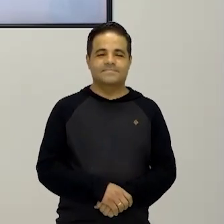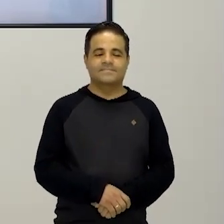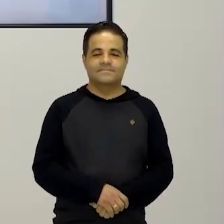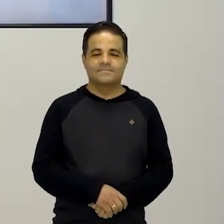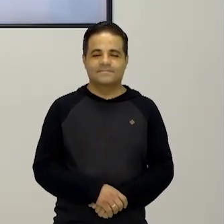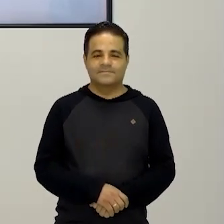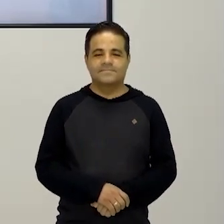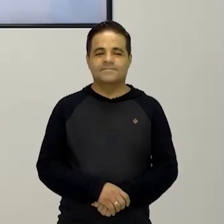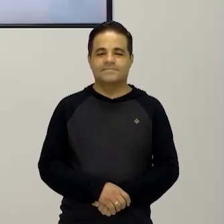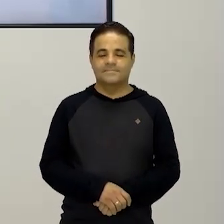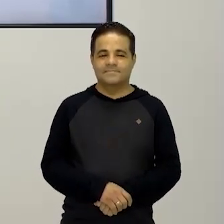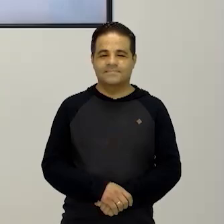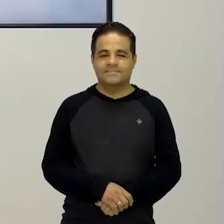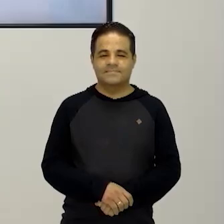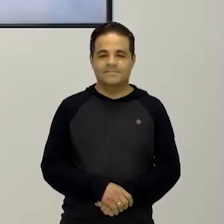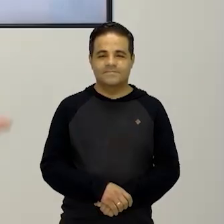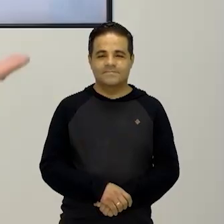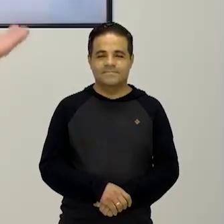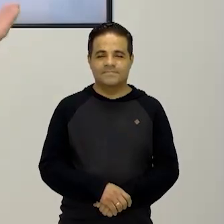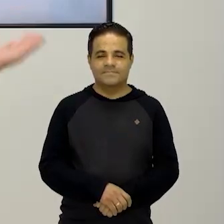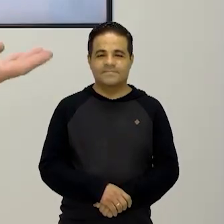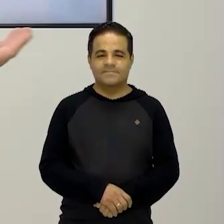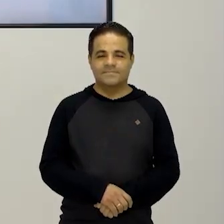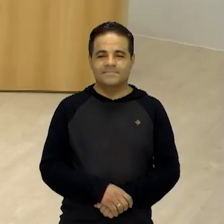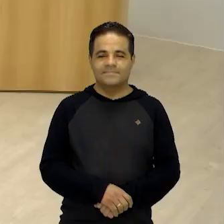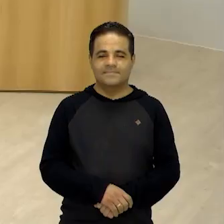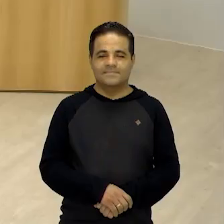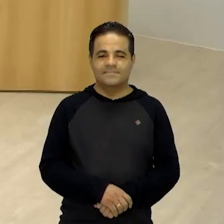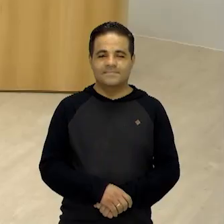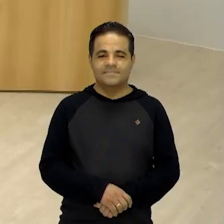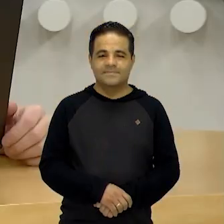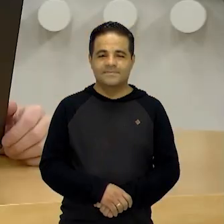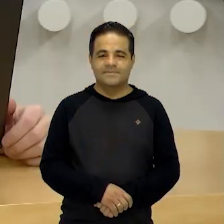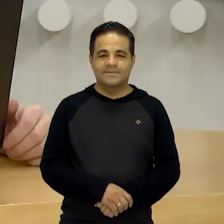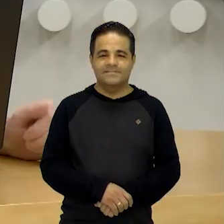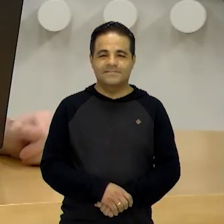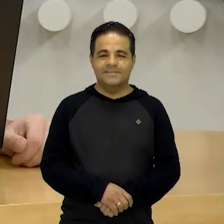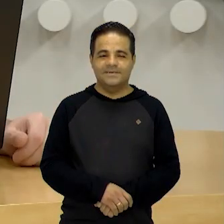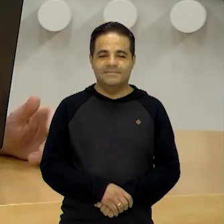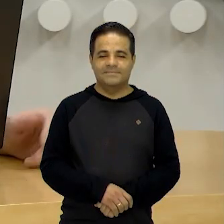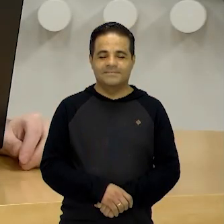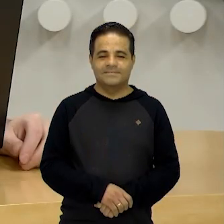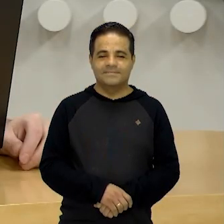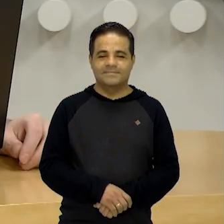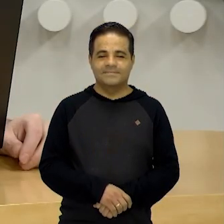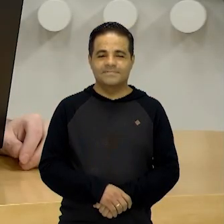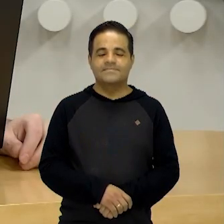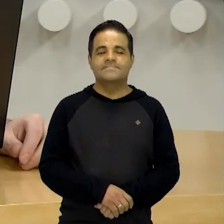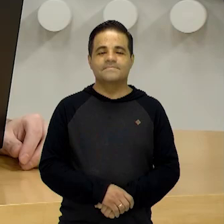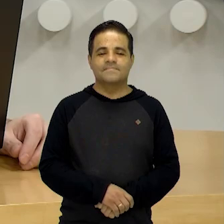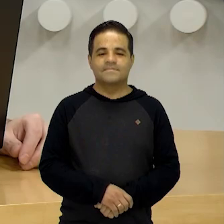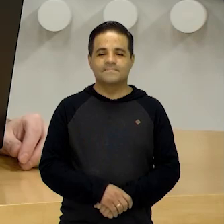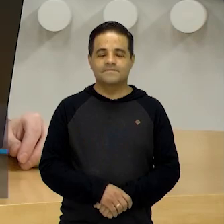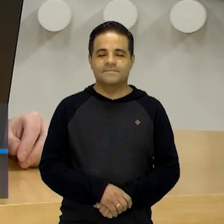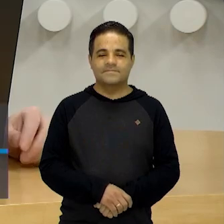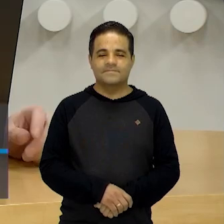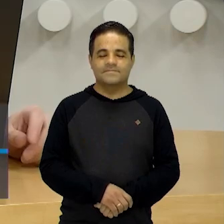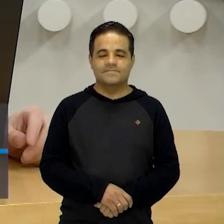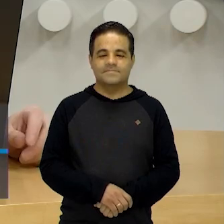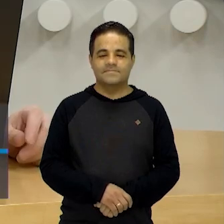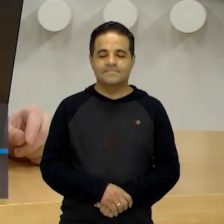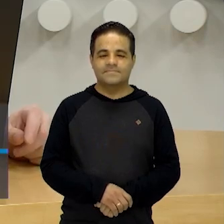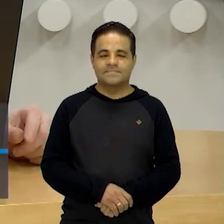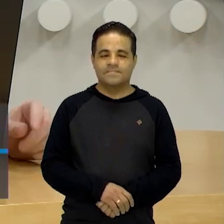English class. My name is João, and with me tonight, Ed. Hello everybody. I'll be the moderator. It's 6 degrees in São